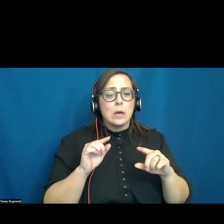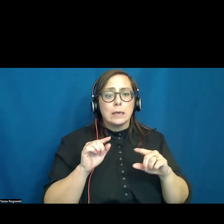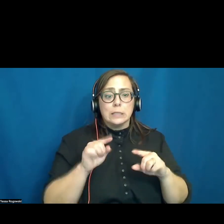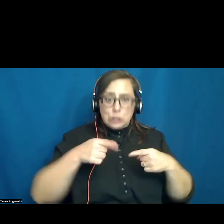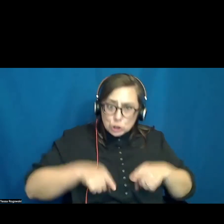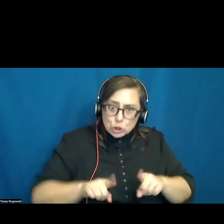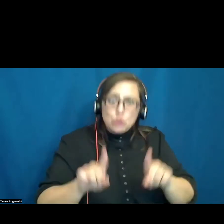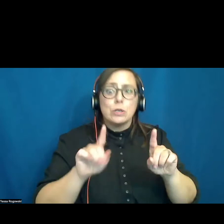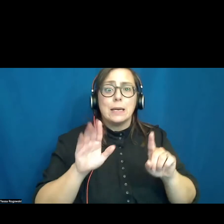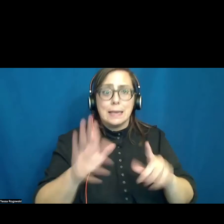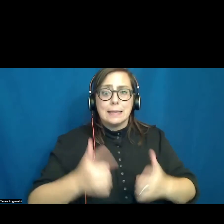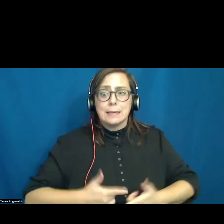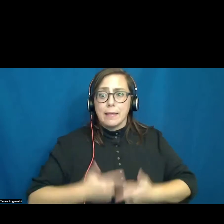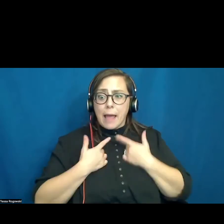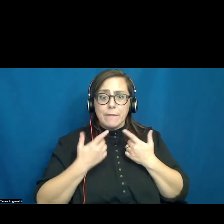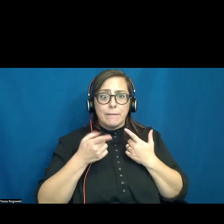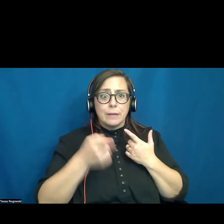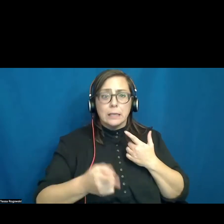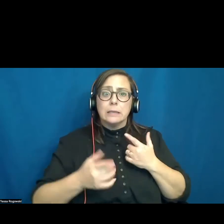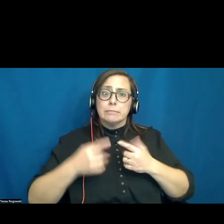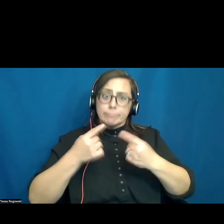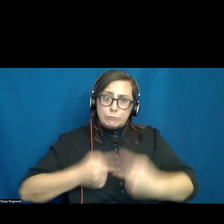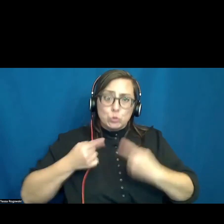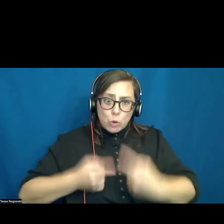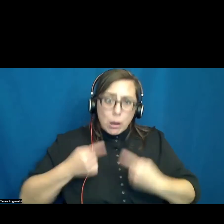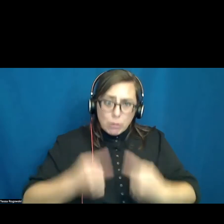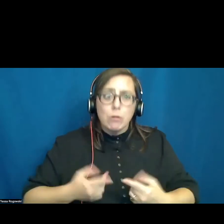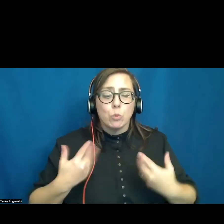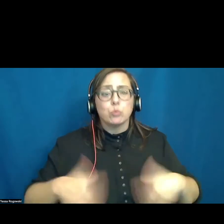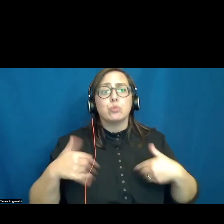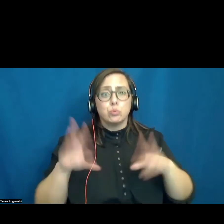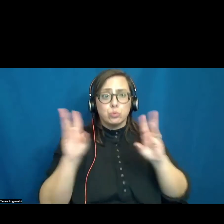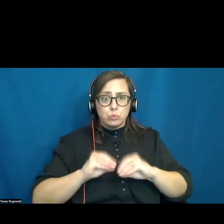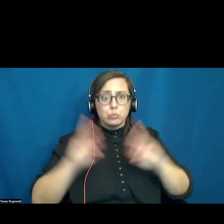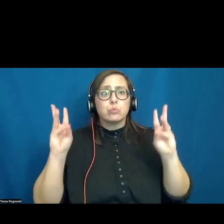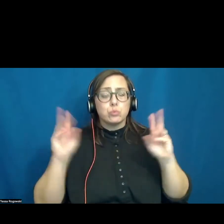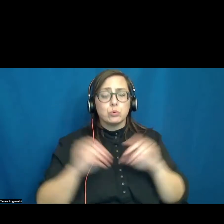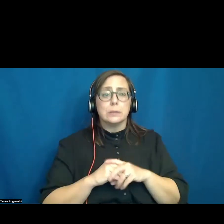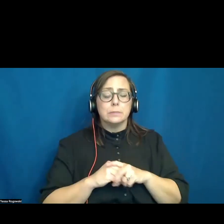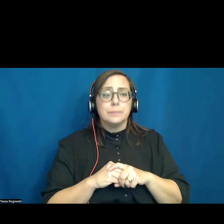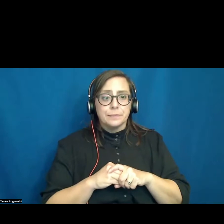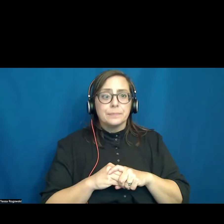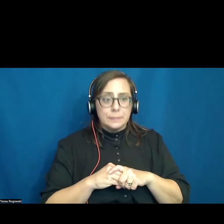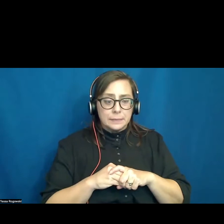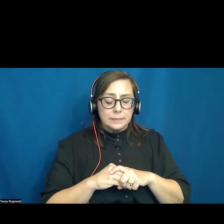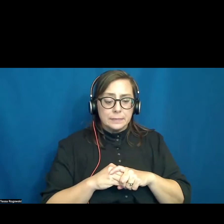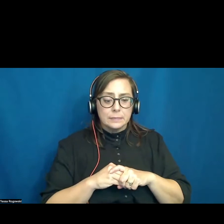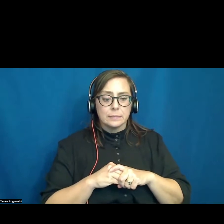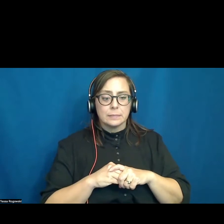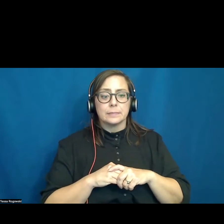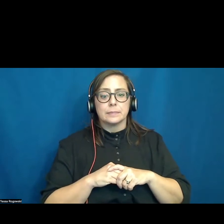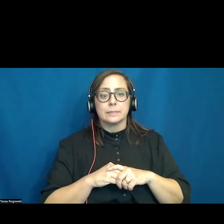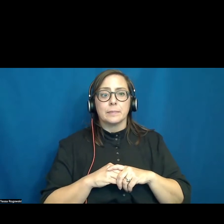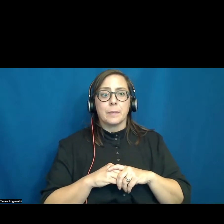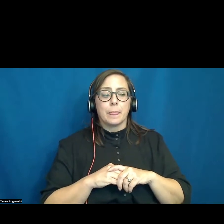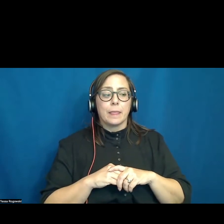romanticizing his life. I don't know, I wasn't there, but I imagine. And I'll say that the experience